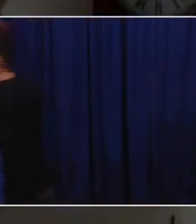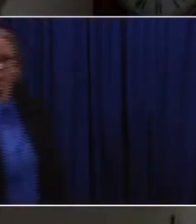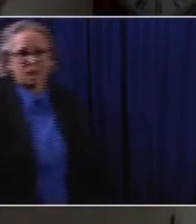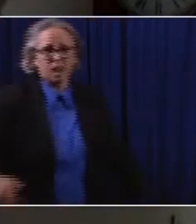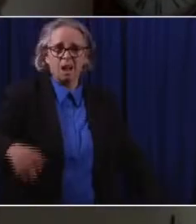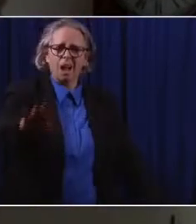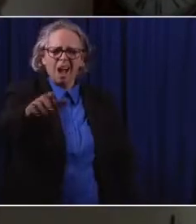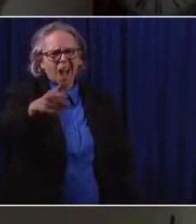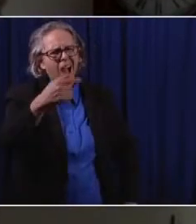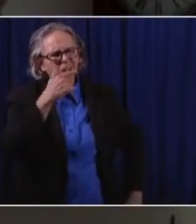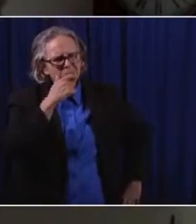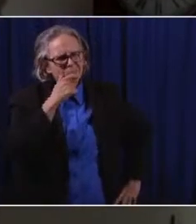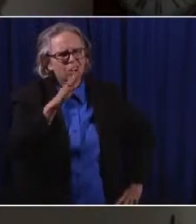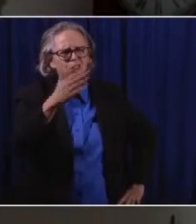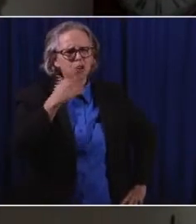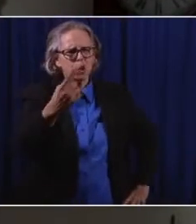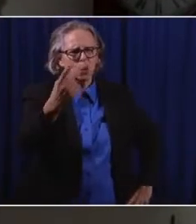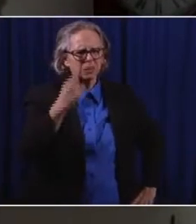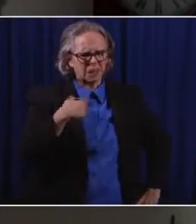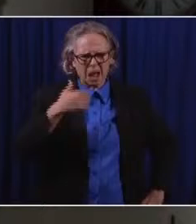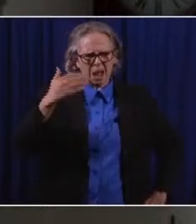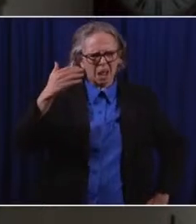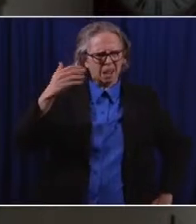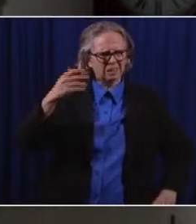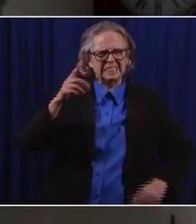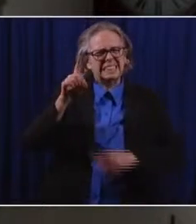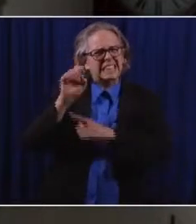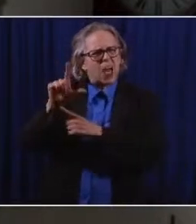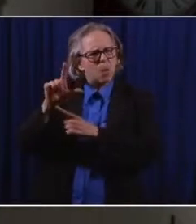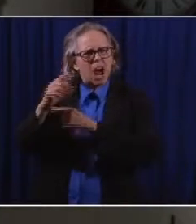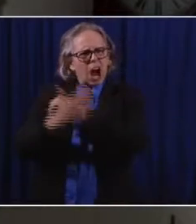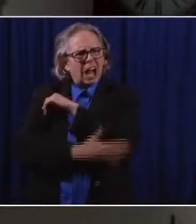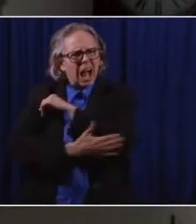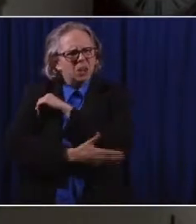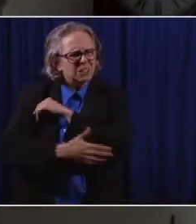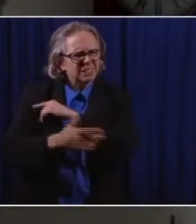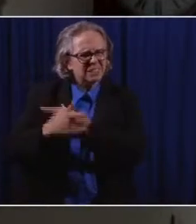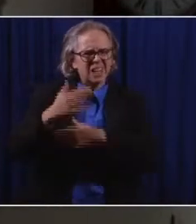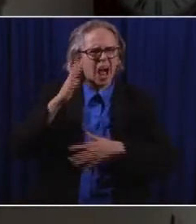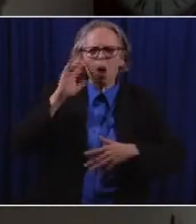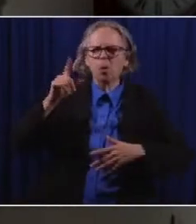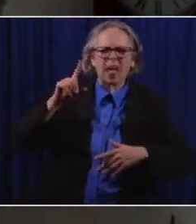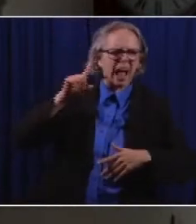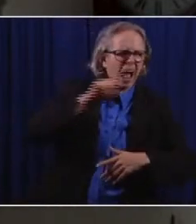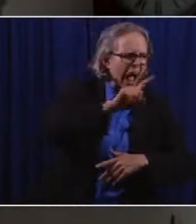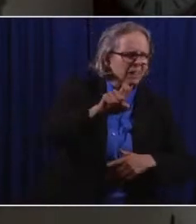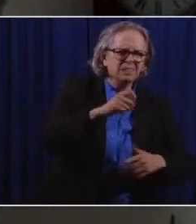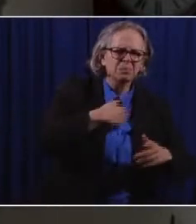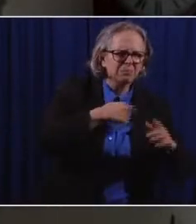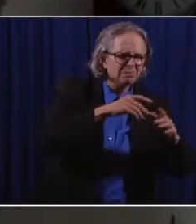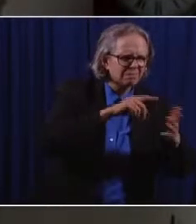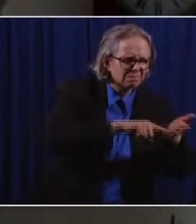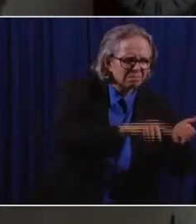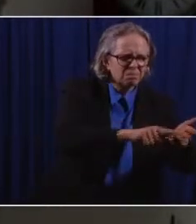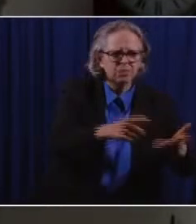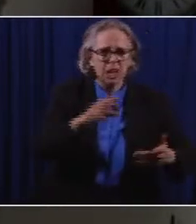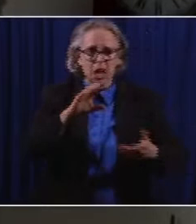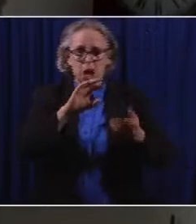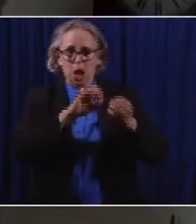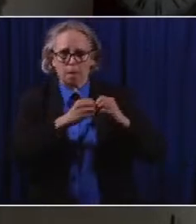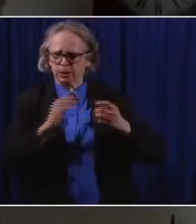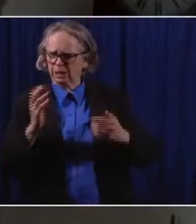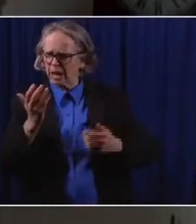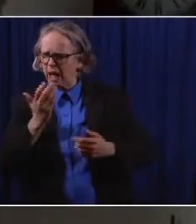of what was going on with Delaware. I'll find that out, where there was a discrepancy of how we were looking at things. I just don't know what that